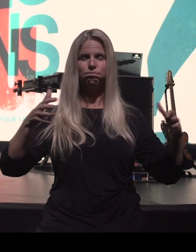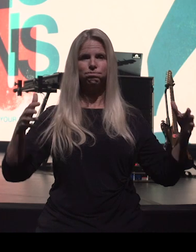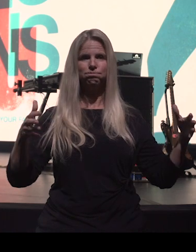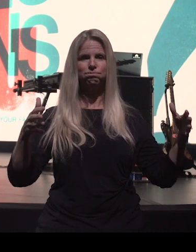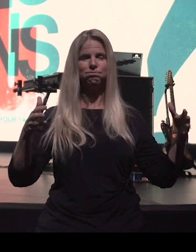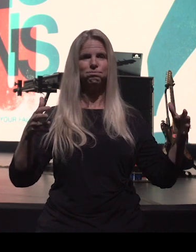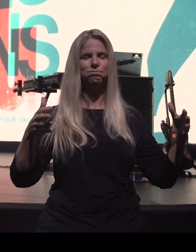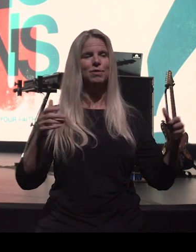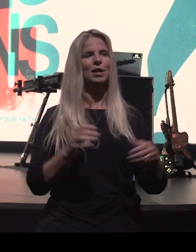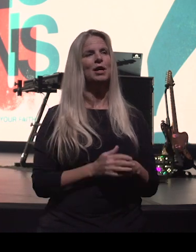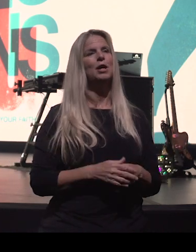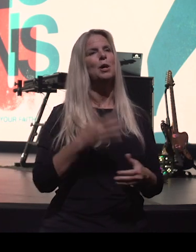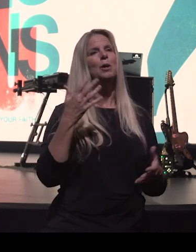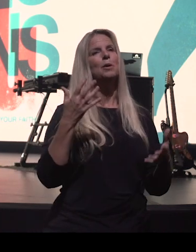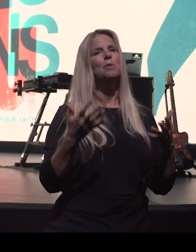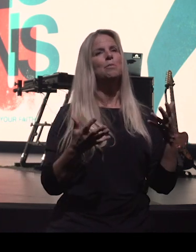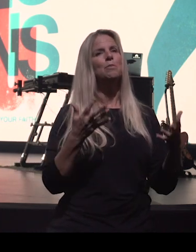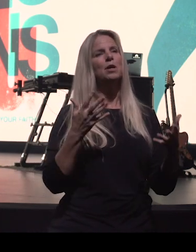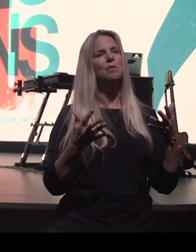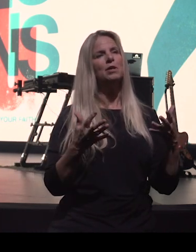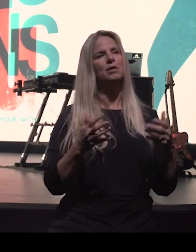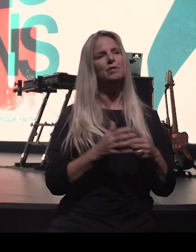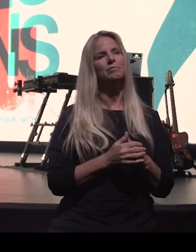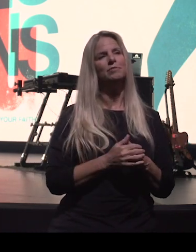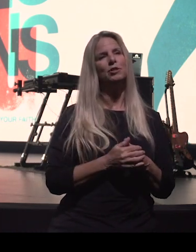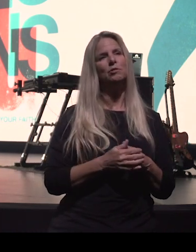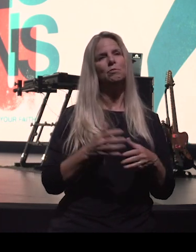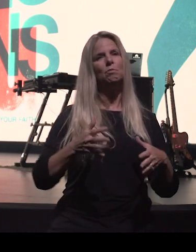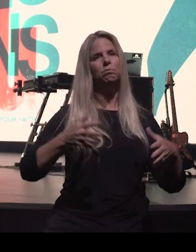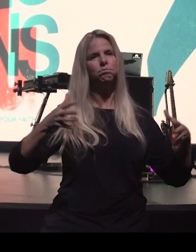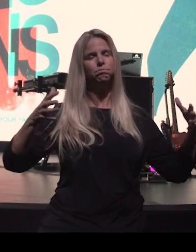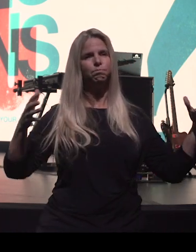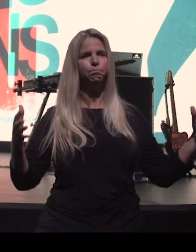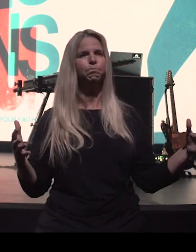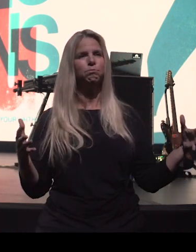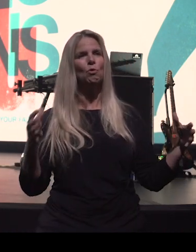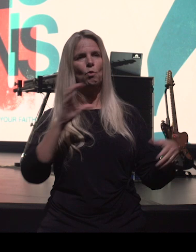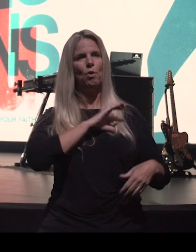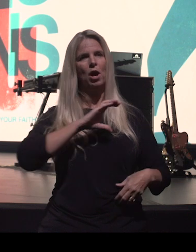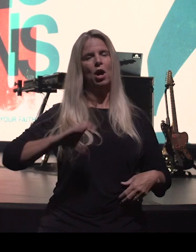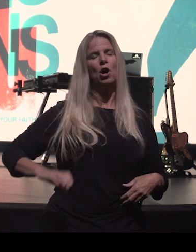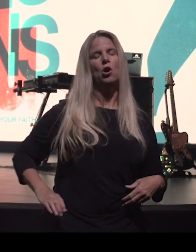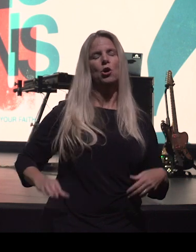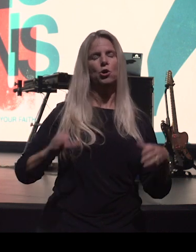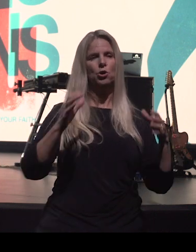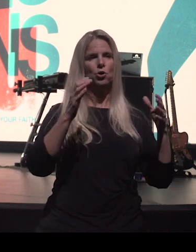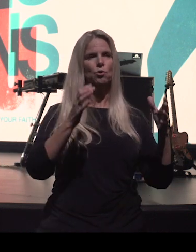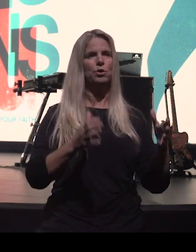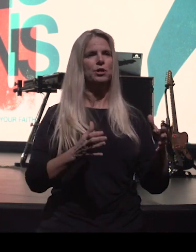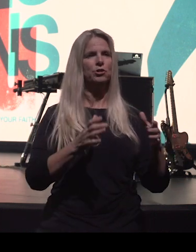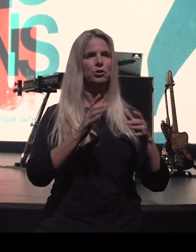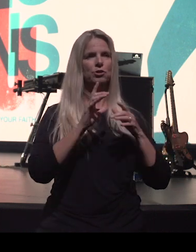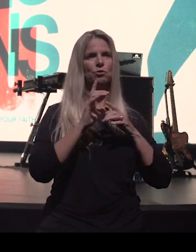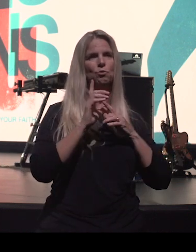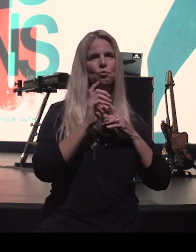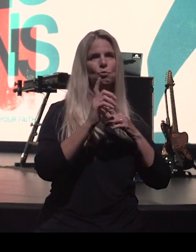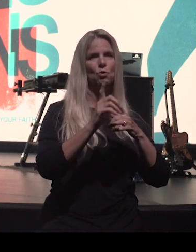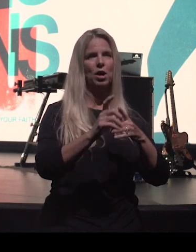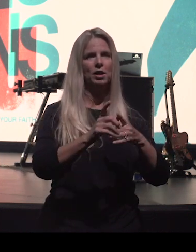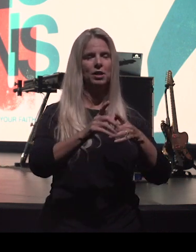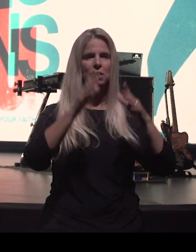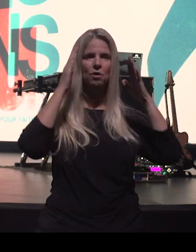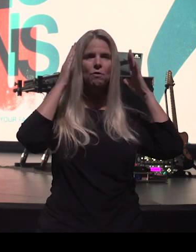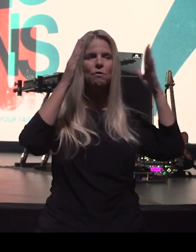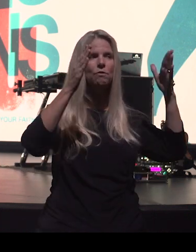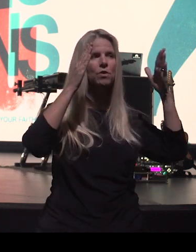Could it be that we have a lot of overweight Christians running around because they're way too focused